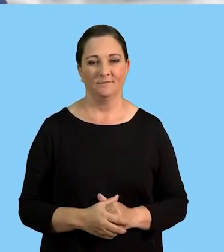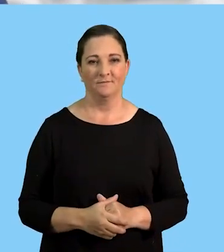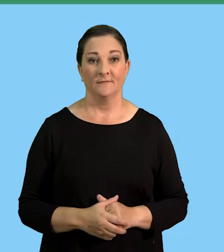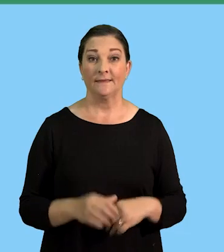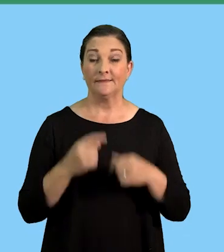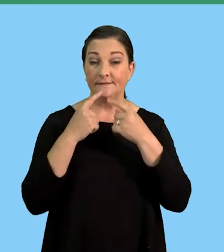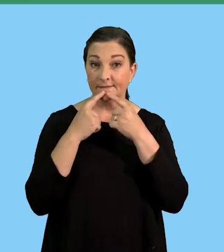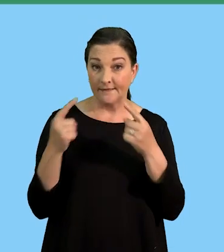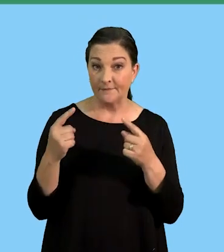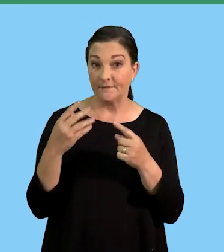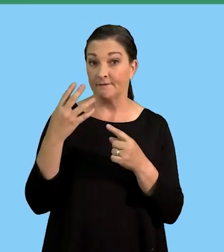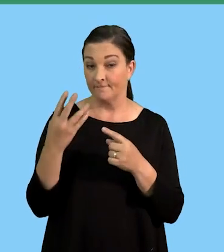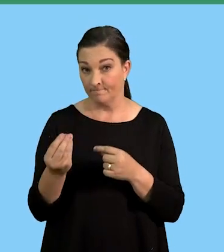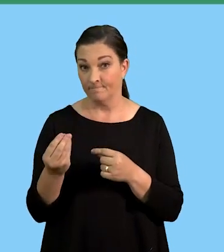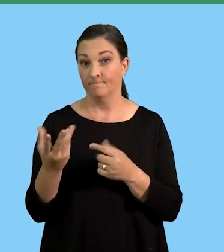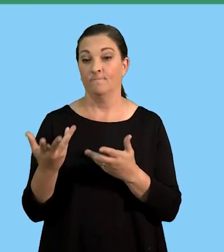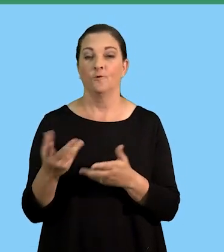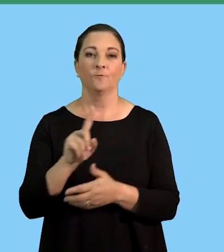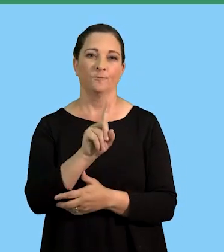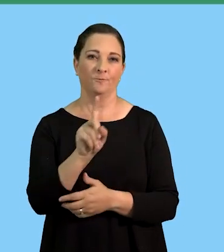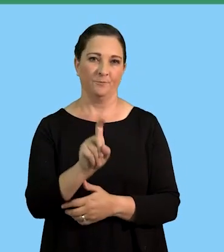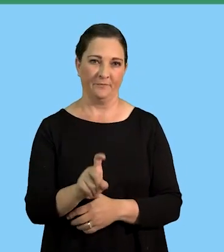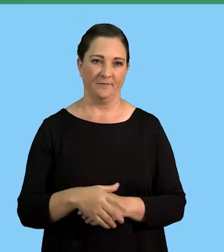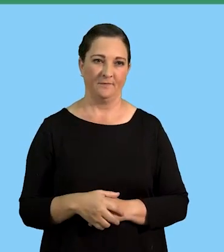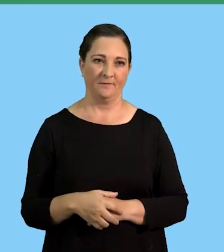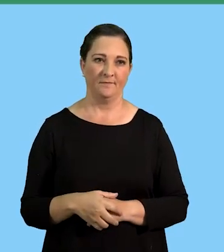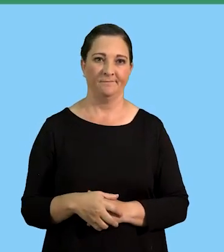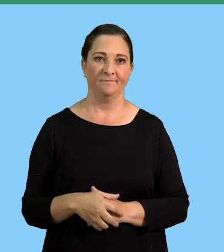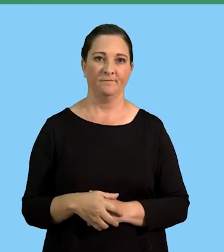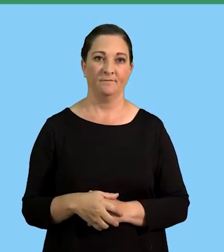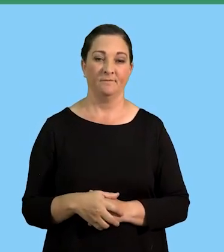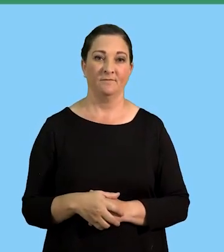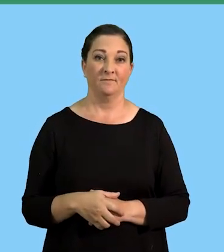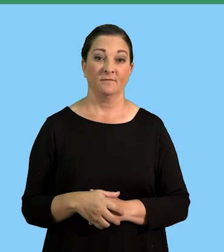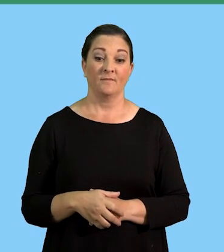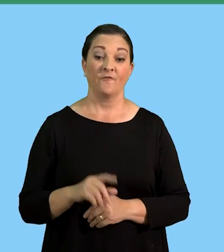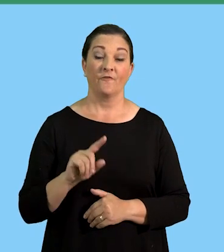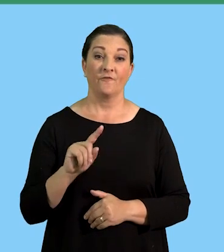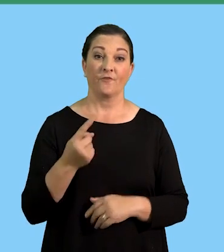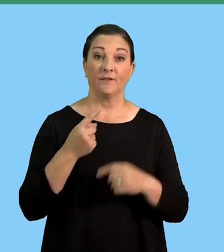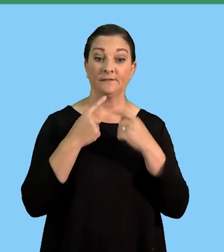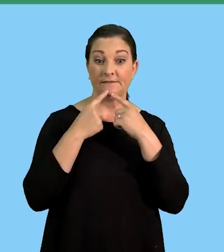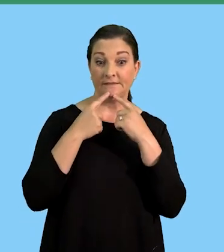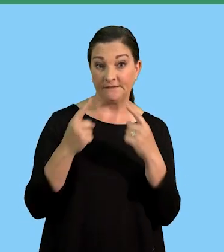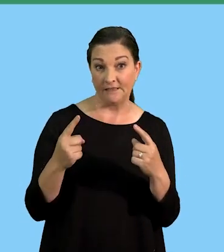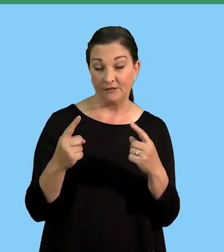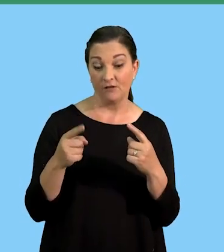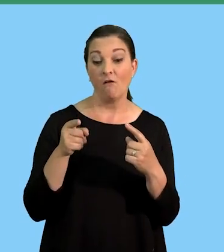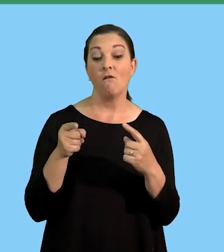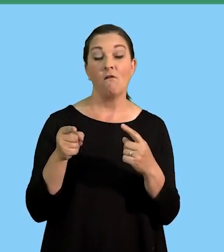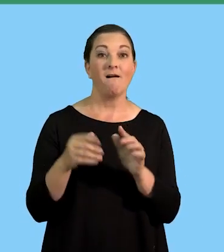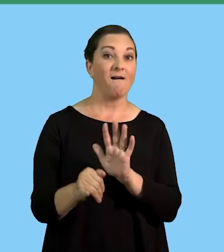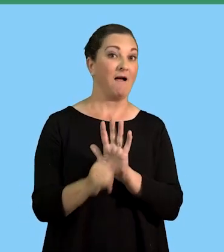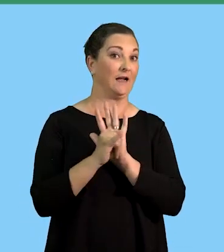a statement-based question now. The instruction is to identify the leadership